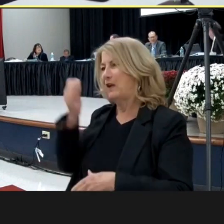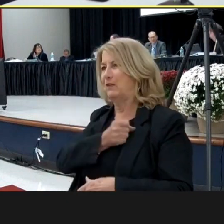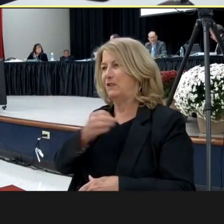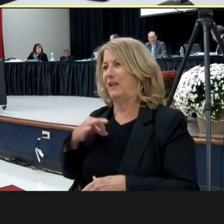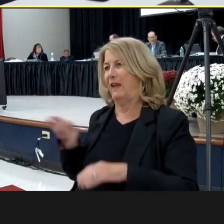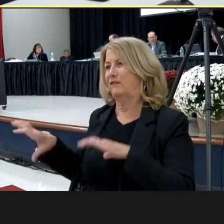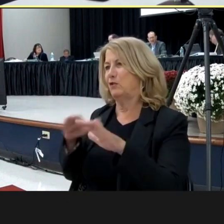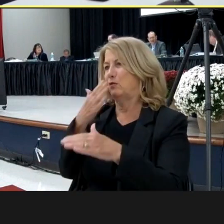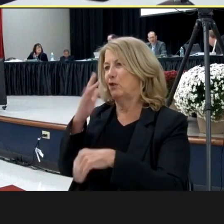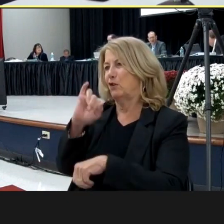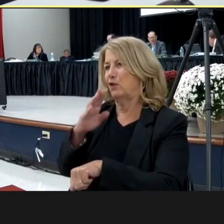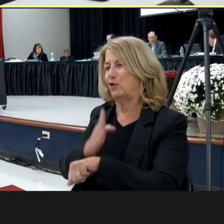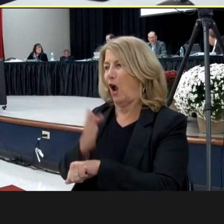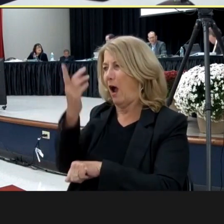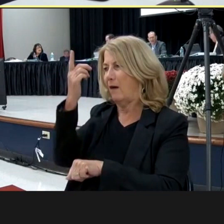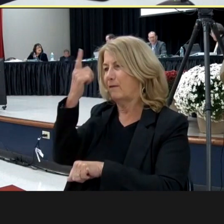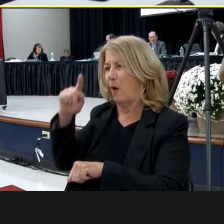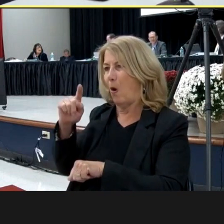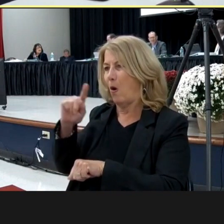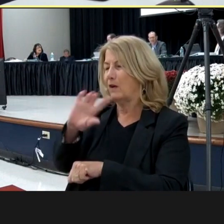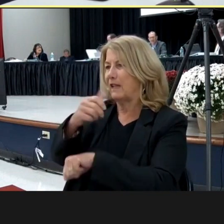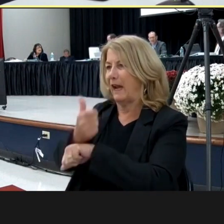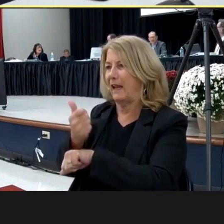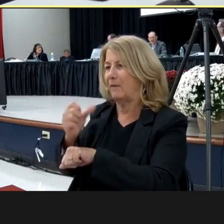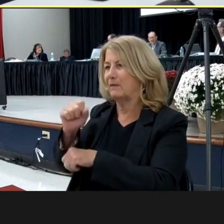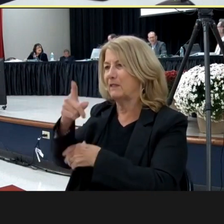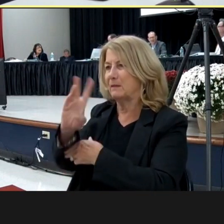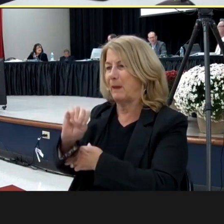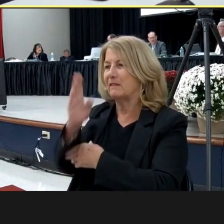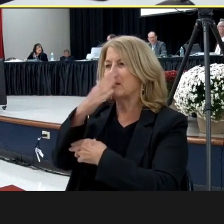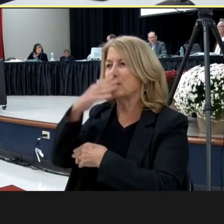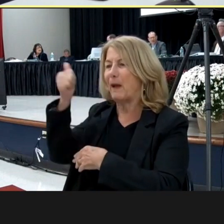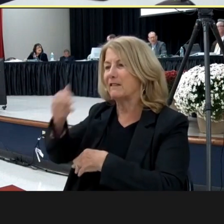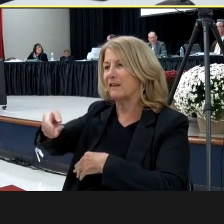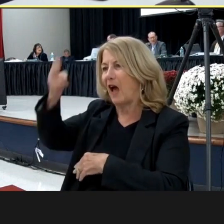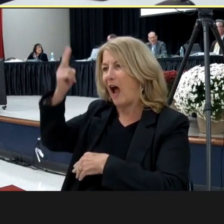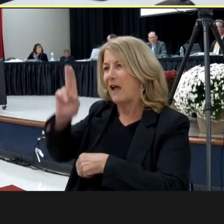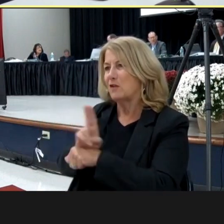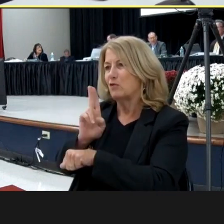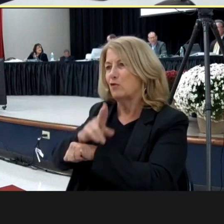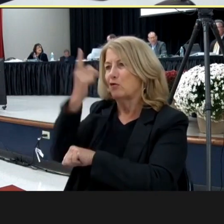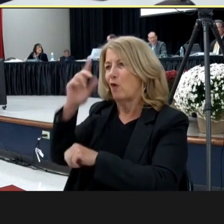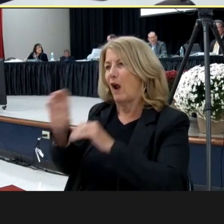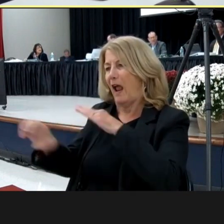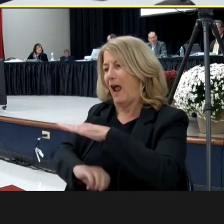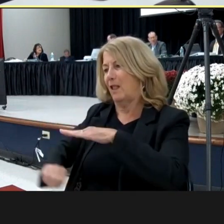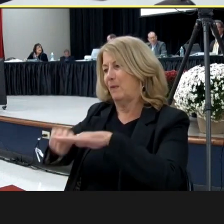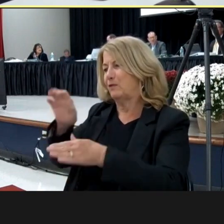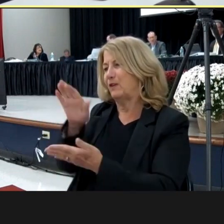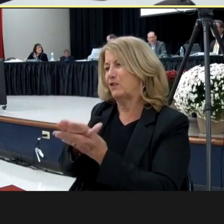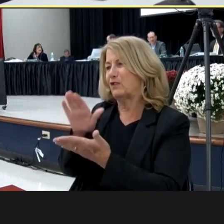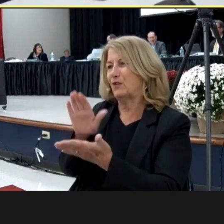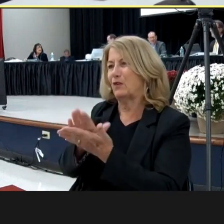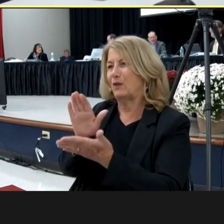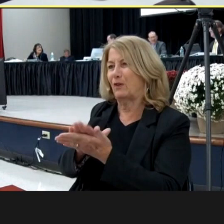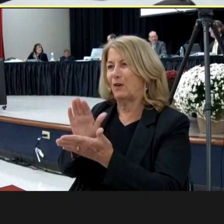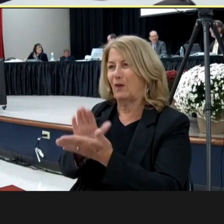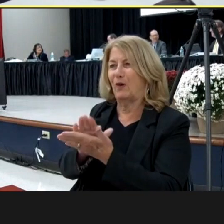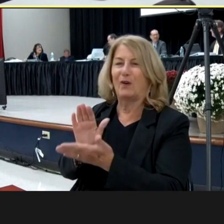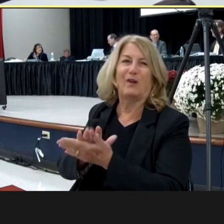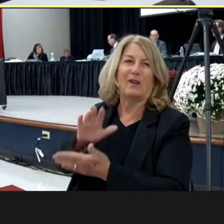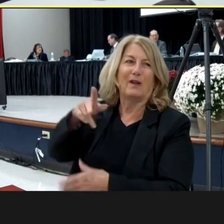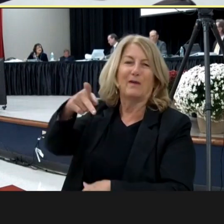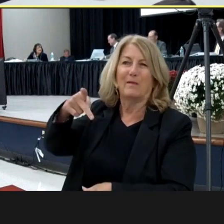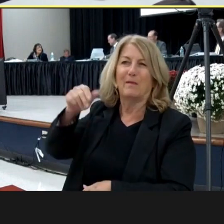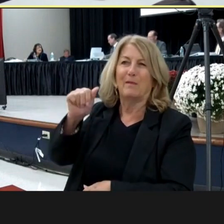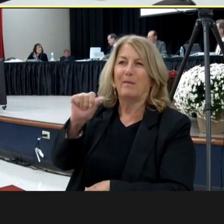this space, although I think it is probably in its best and highest use for an elementary school pageant. And so I appreciate